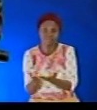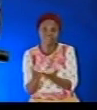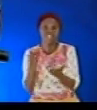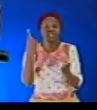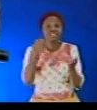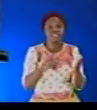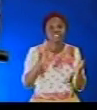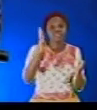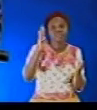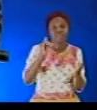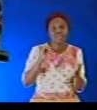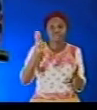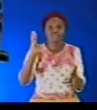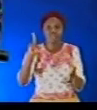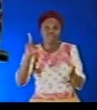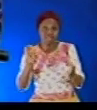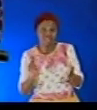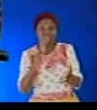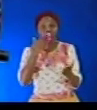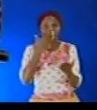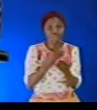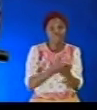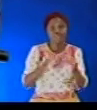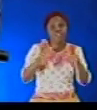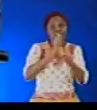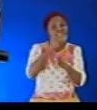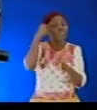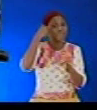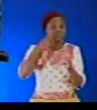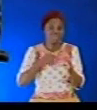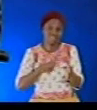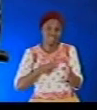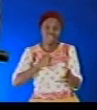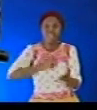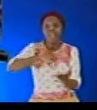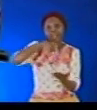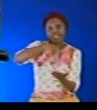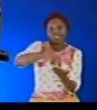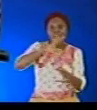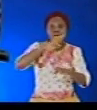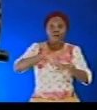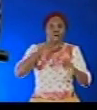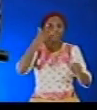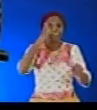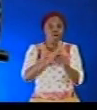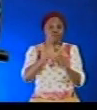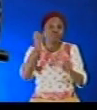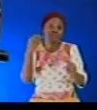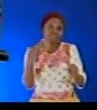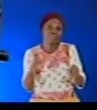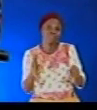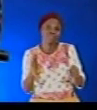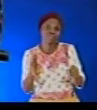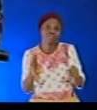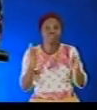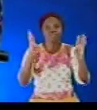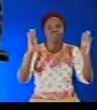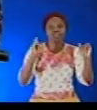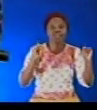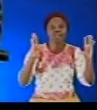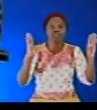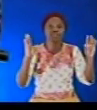The B-I-B-L-E is just good enough for me. I stand upon the promises